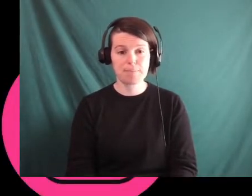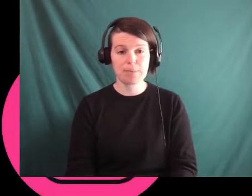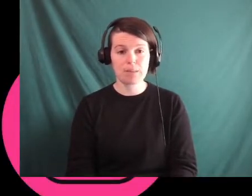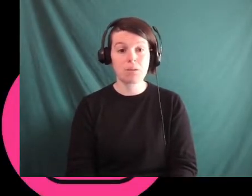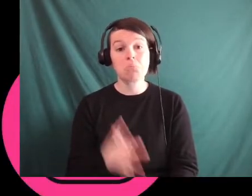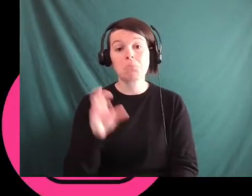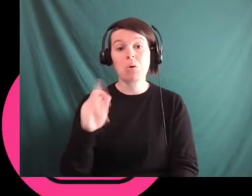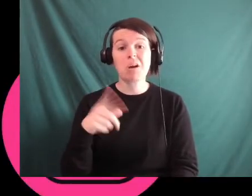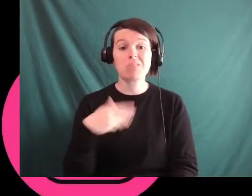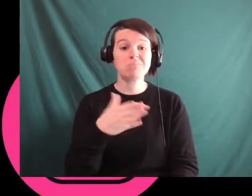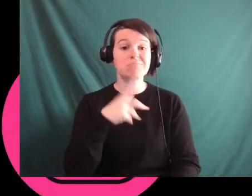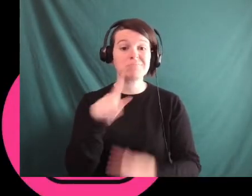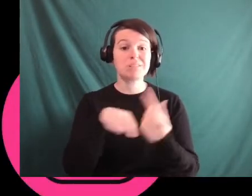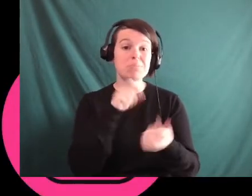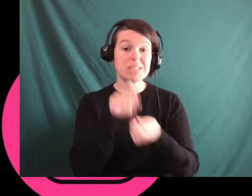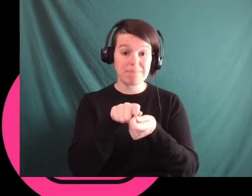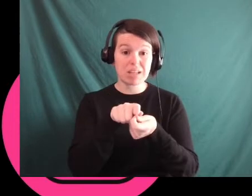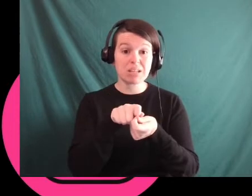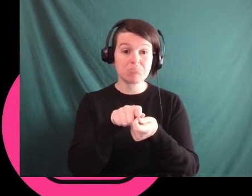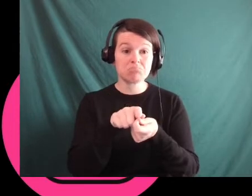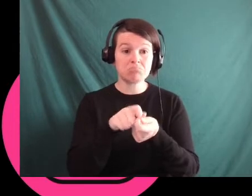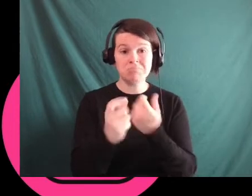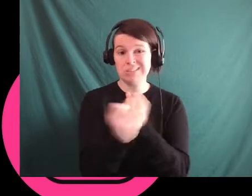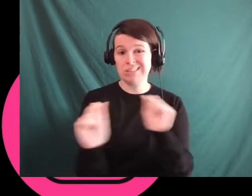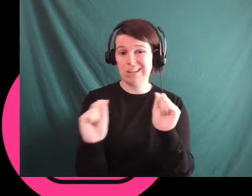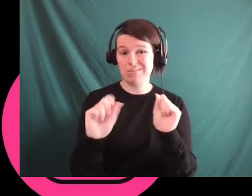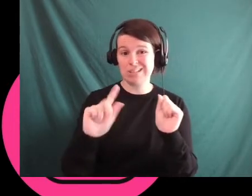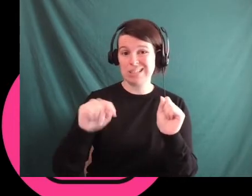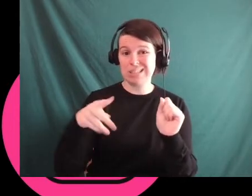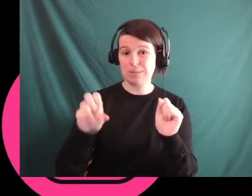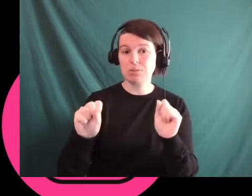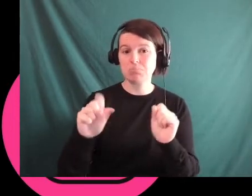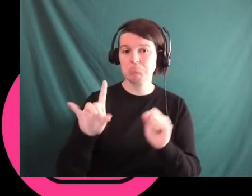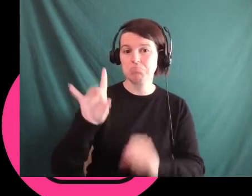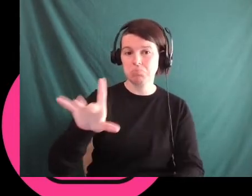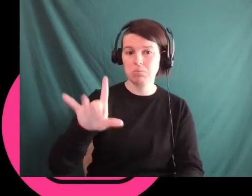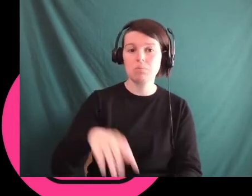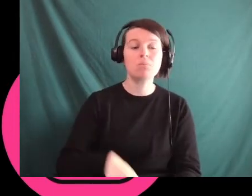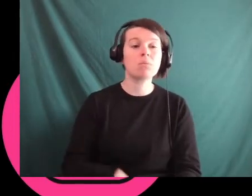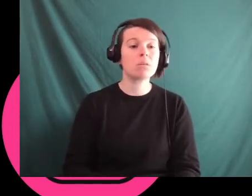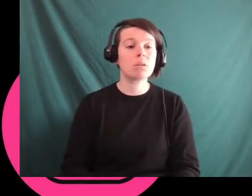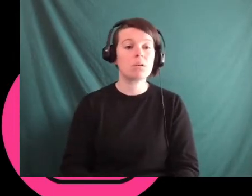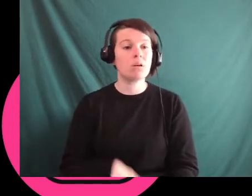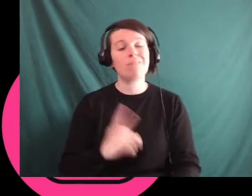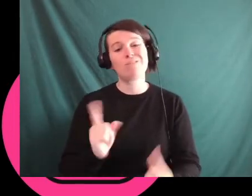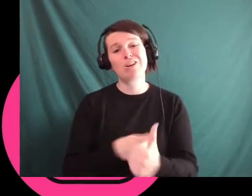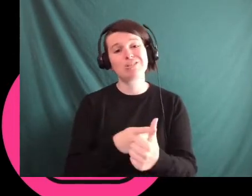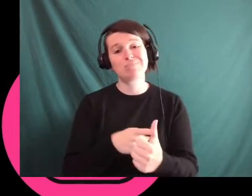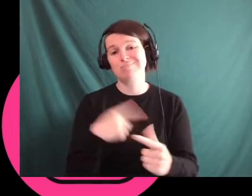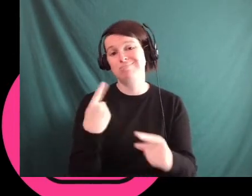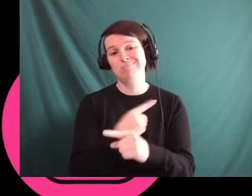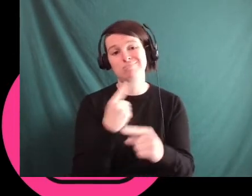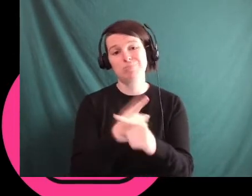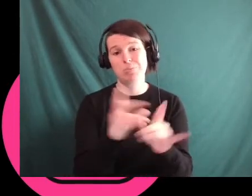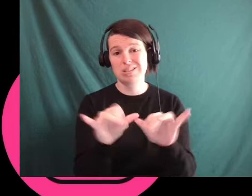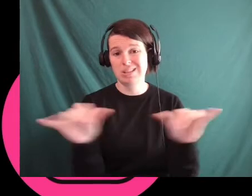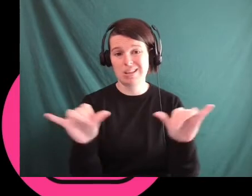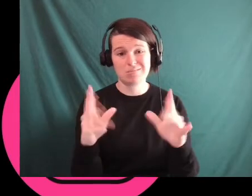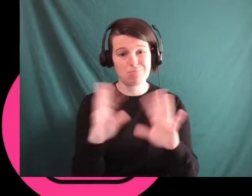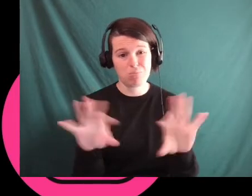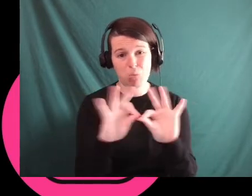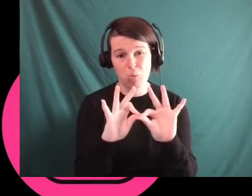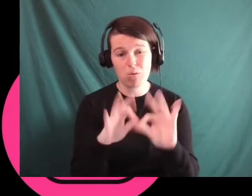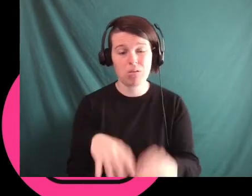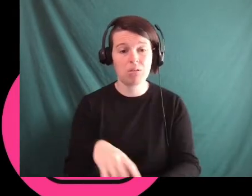Okay, so here's some specific safety tips. First and foremost, you just have to make sure you get the right size. Binder